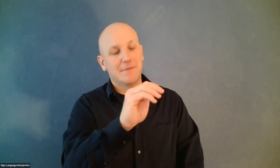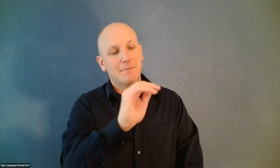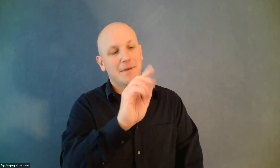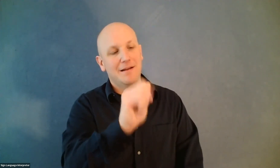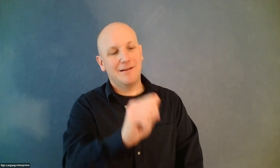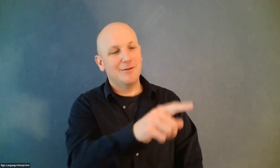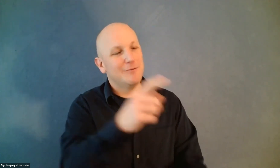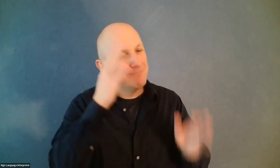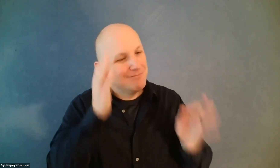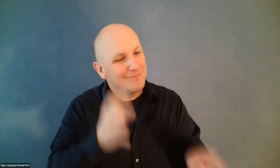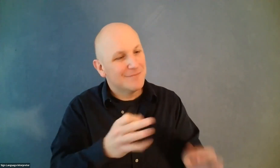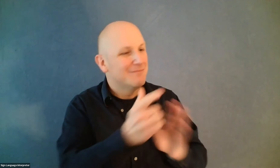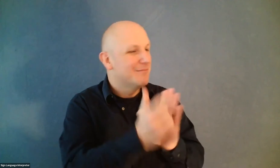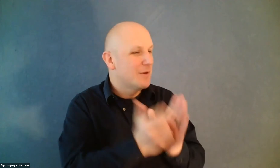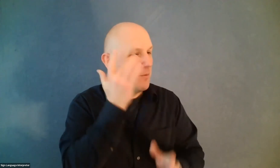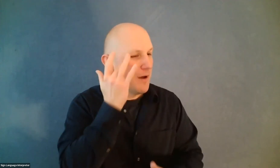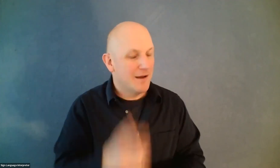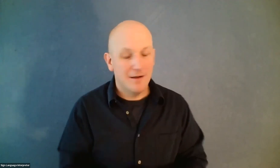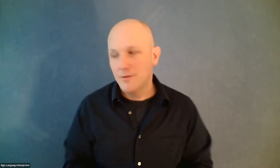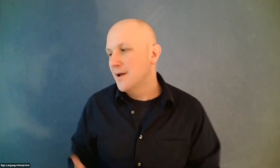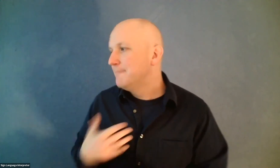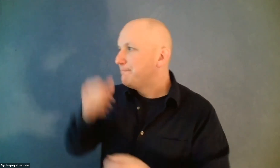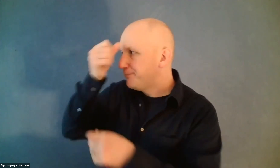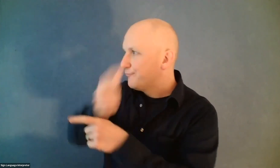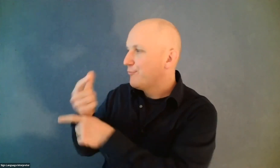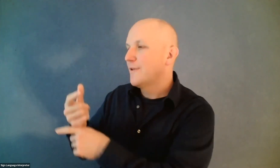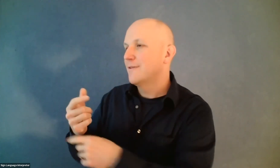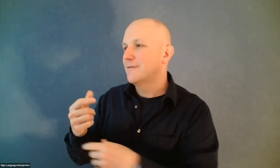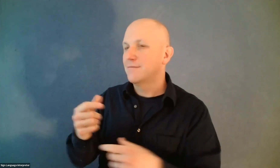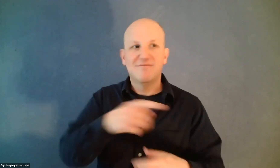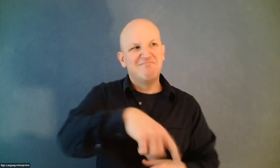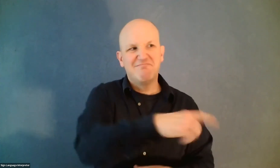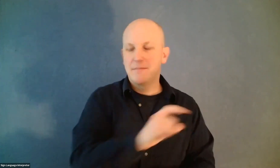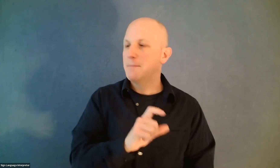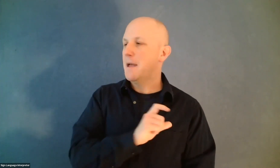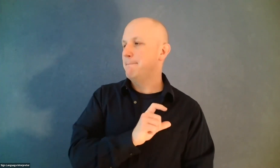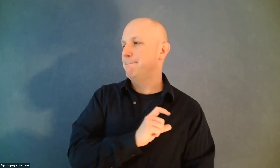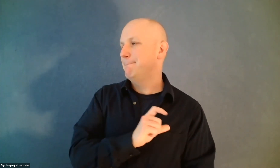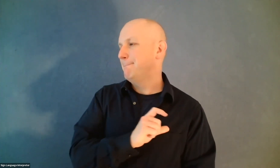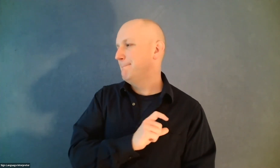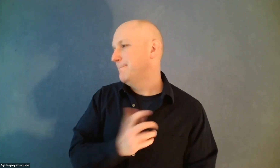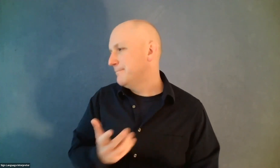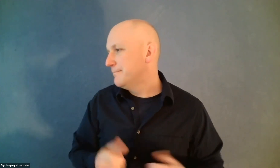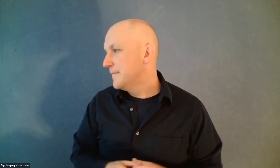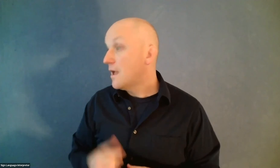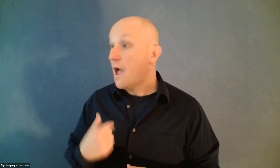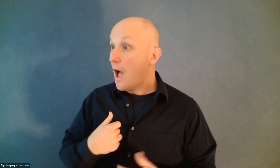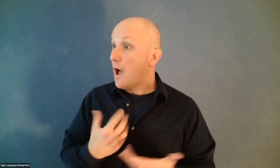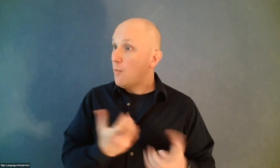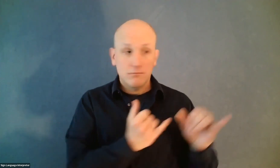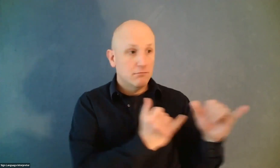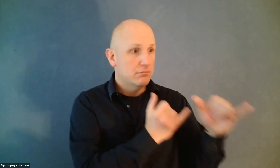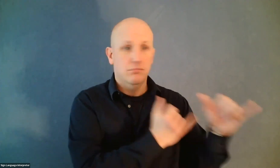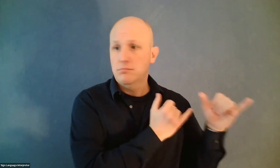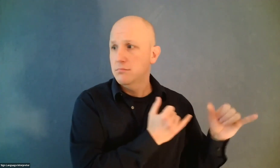are all law enforcement. I grew up with that. Being a police officer was something I used to want to do, but then I thought,